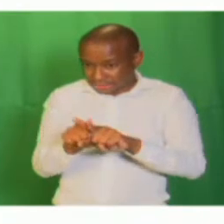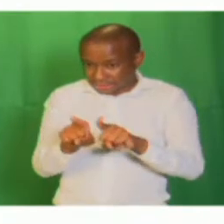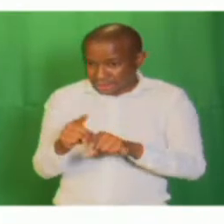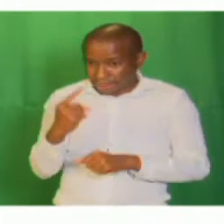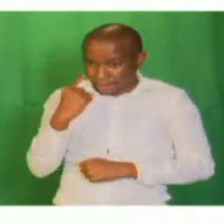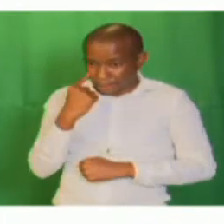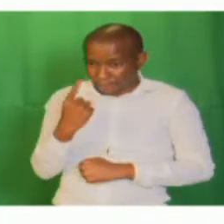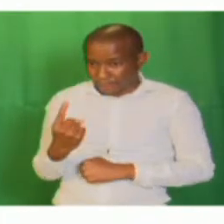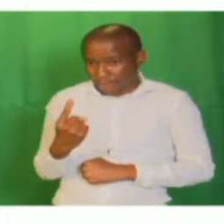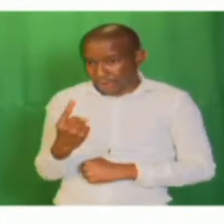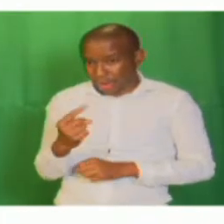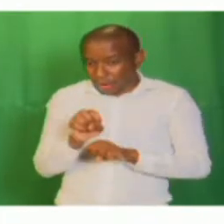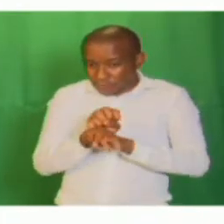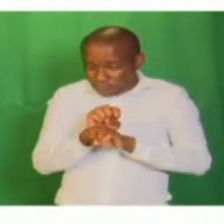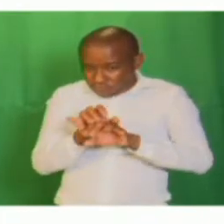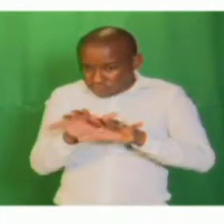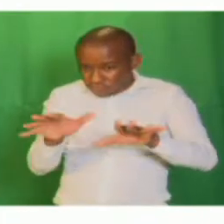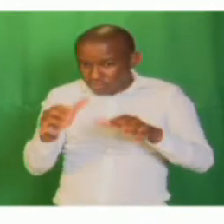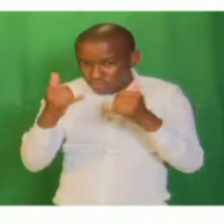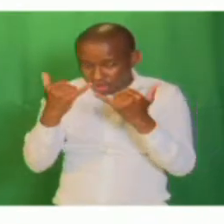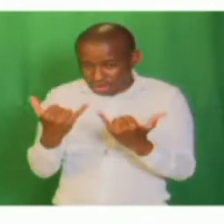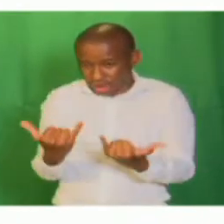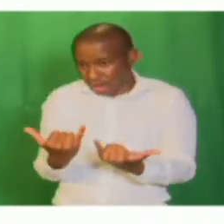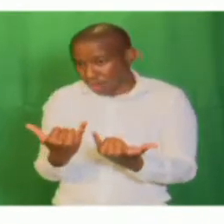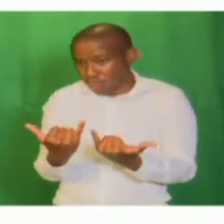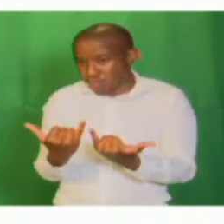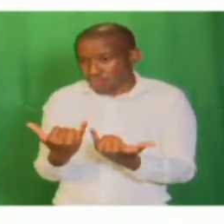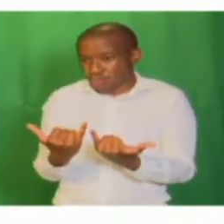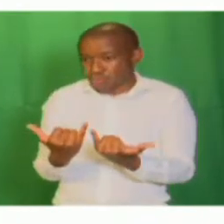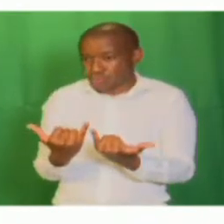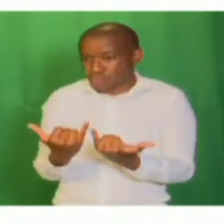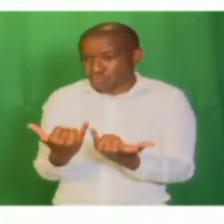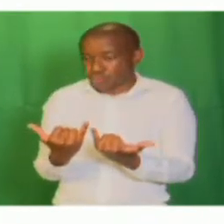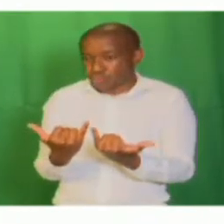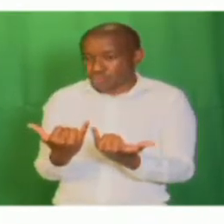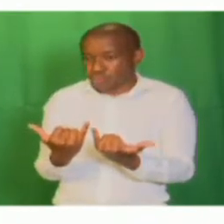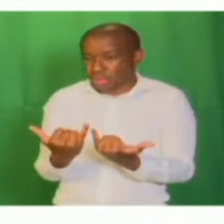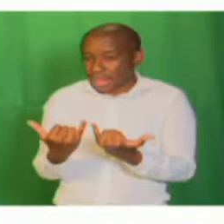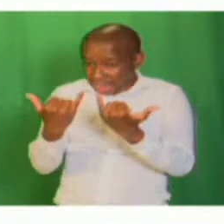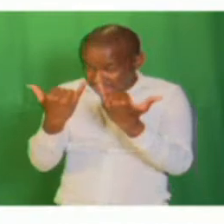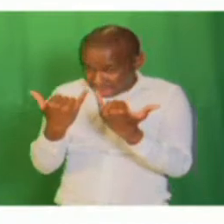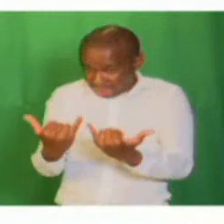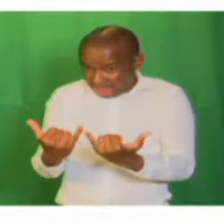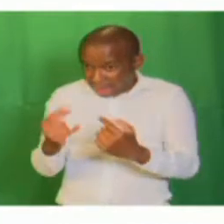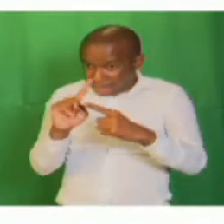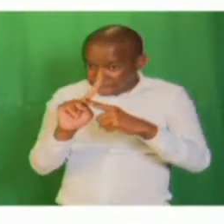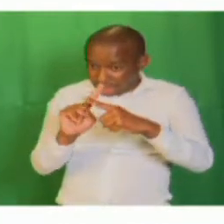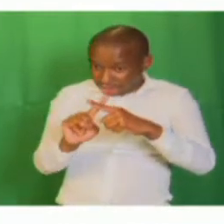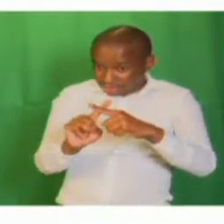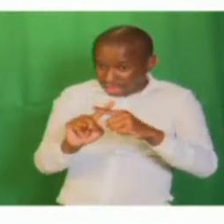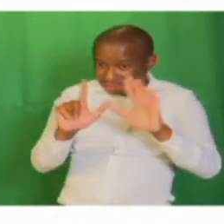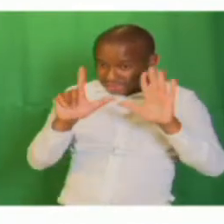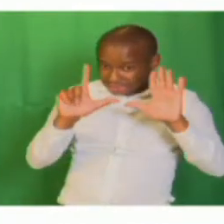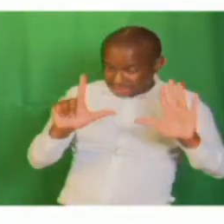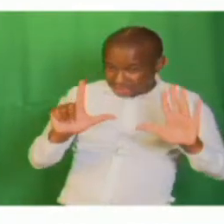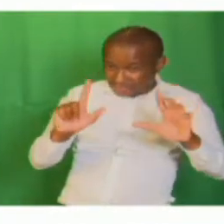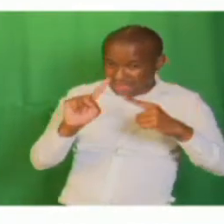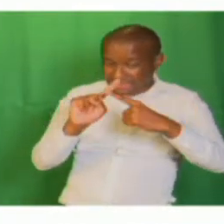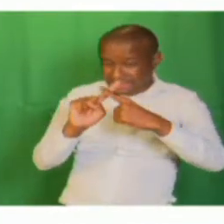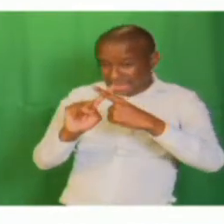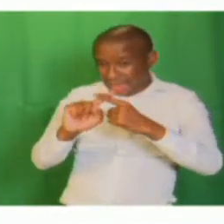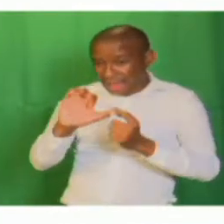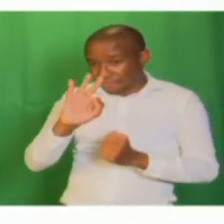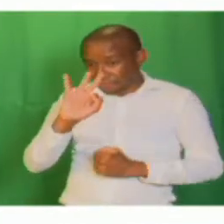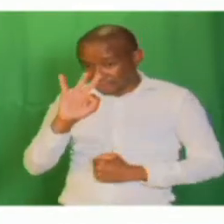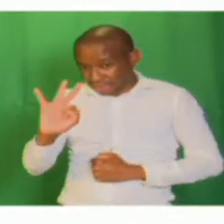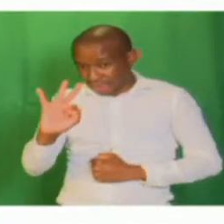should spread this number sentence, which means we are going to multiply 7 by 3